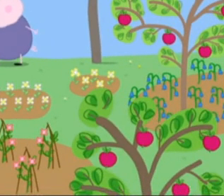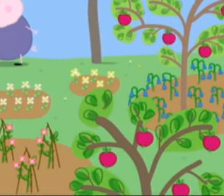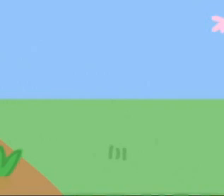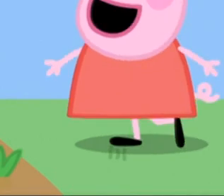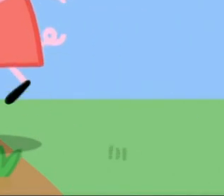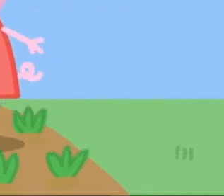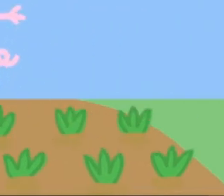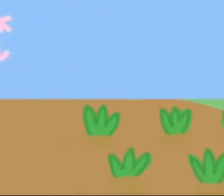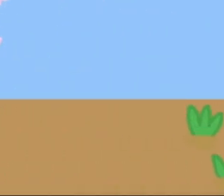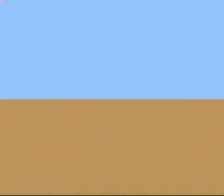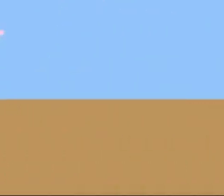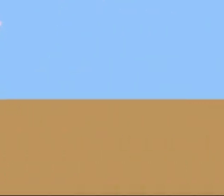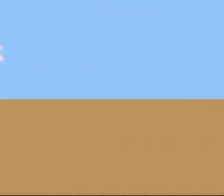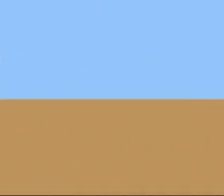Exactly.